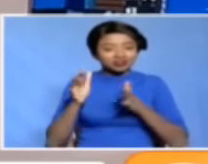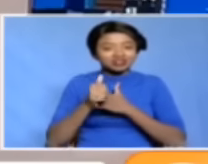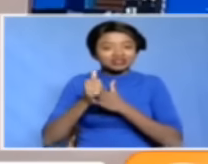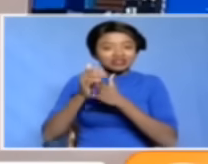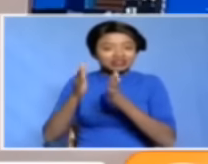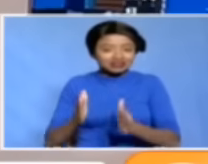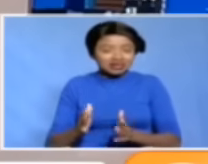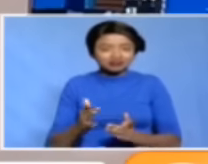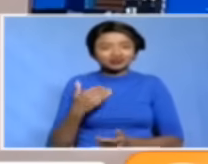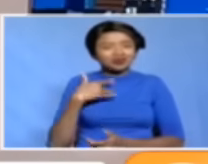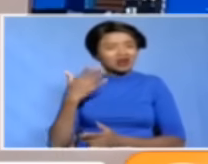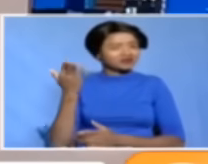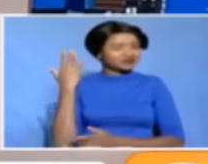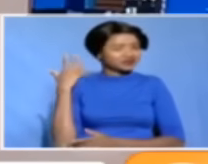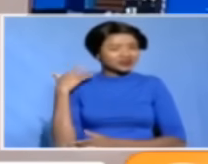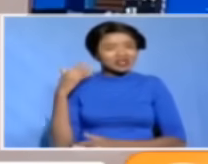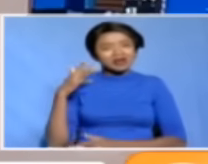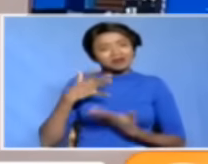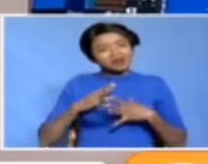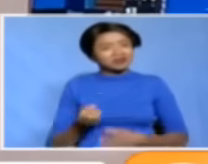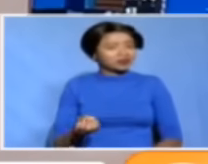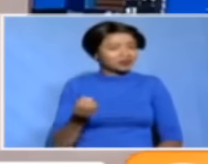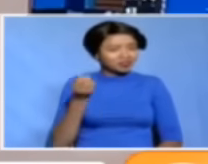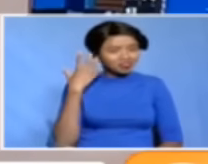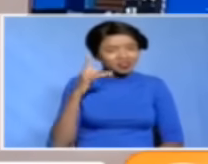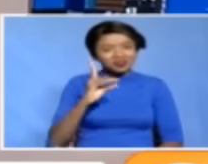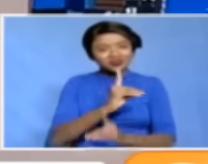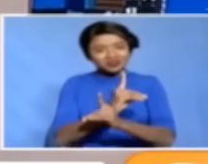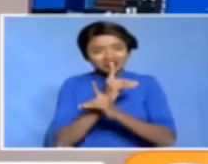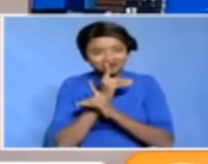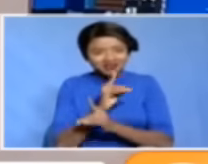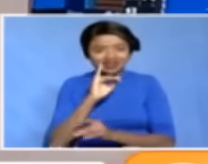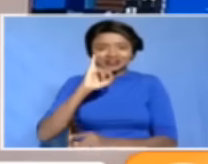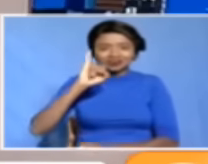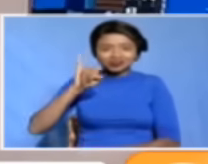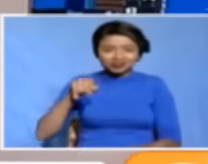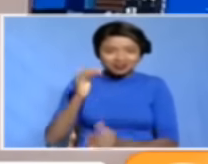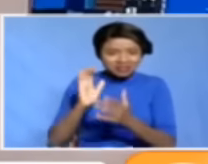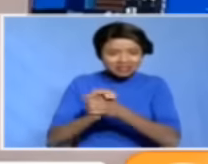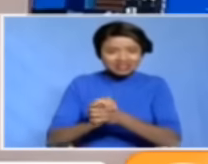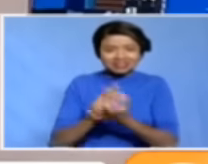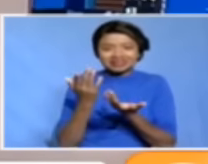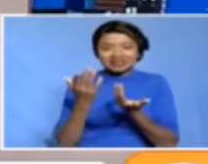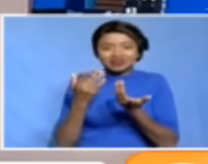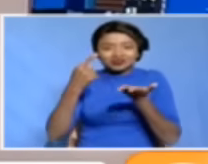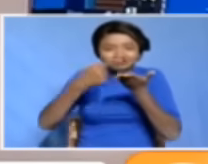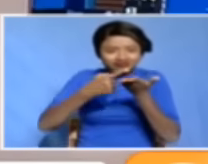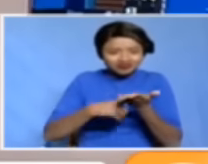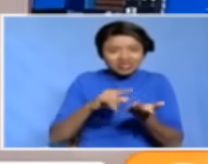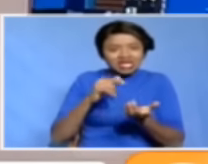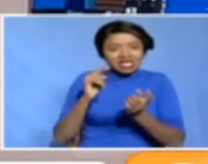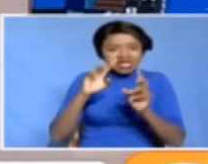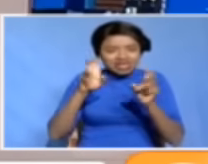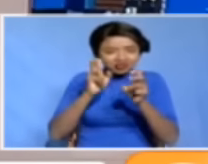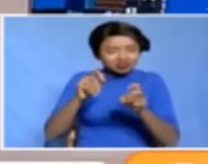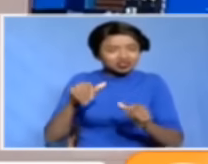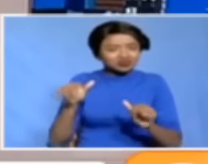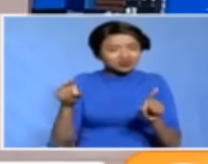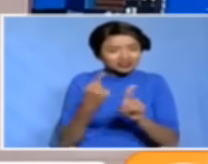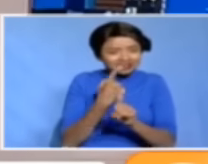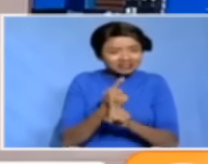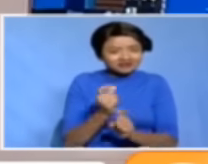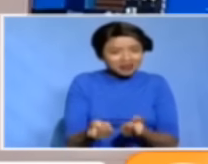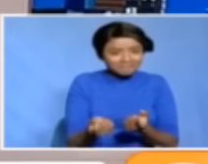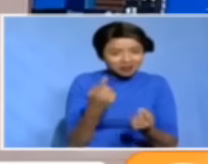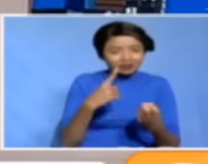have a history. People know you. You defend the Jubilee Party in and out of parliament. You talk when issues arise. A lot has happened.